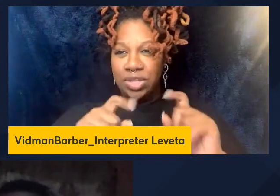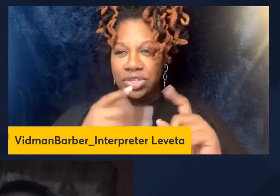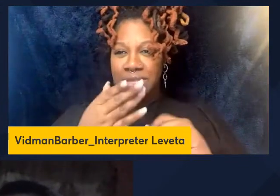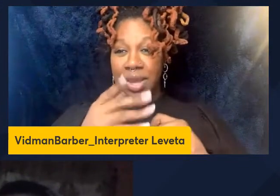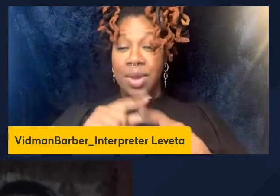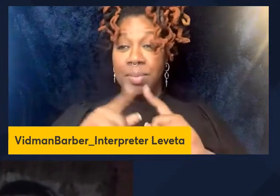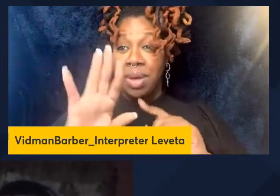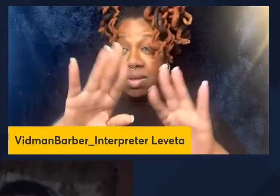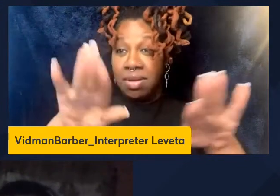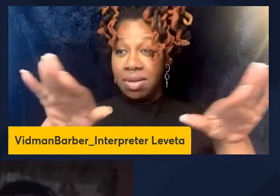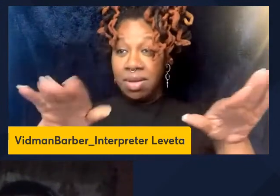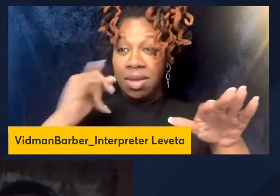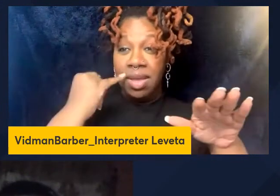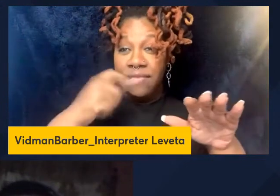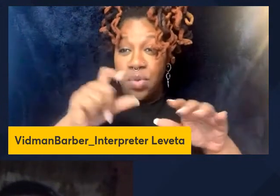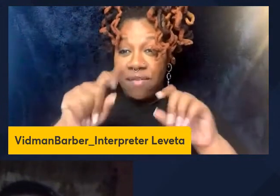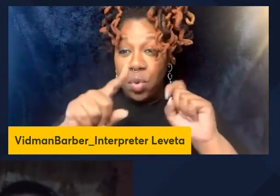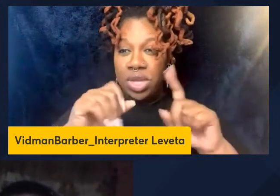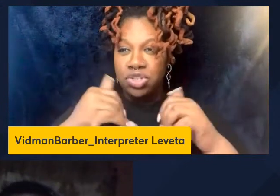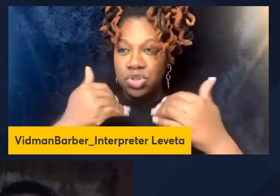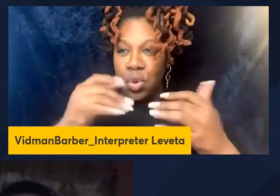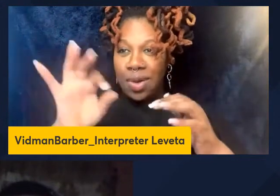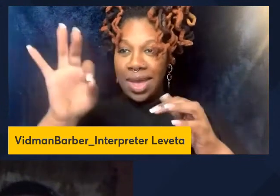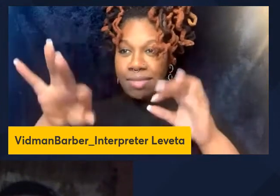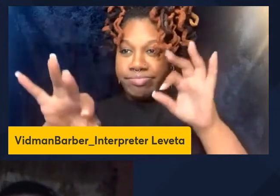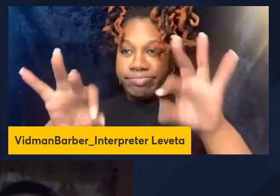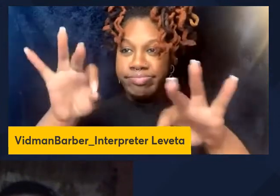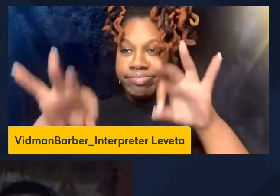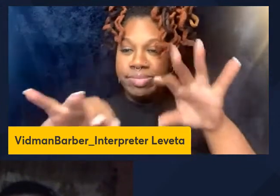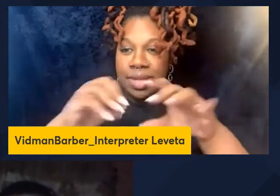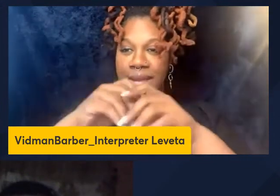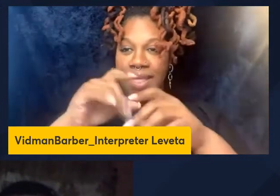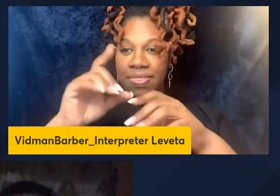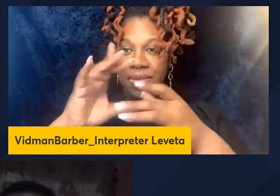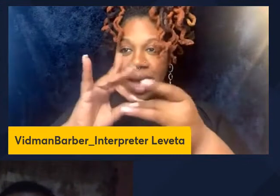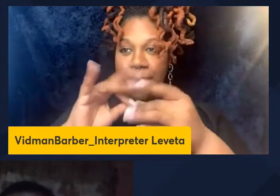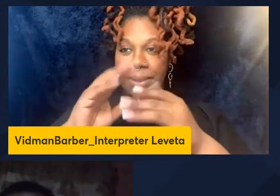questions, you can quickly drop them in the comment section so we can take them.